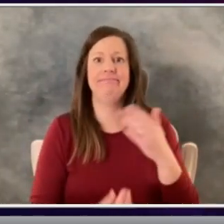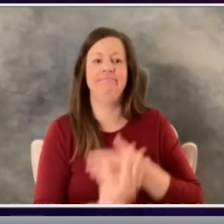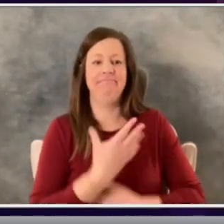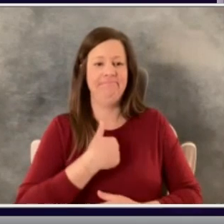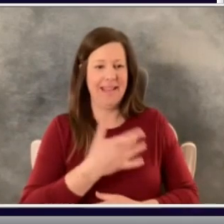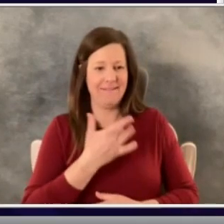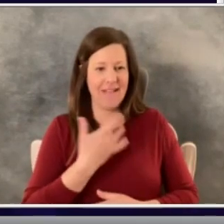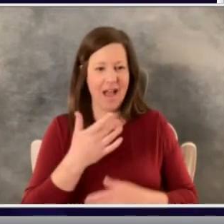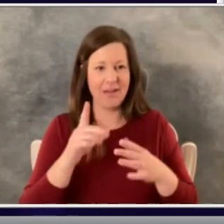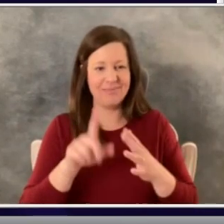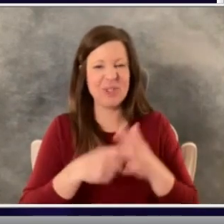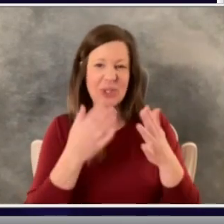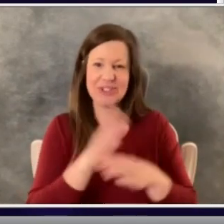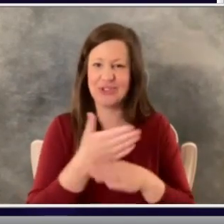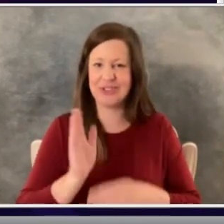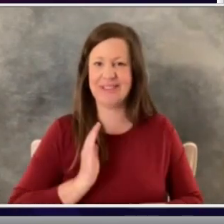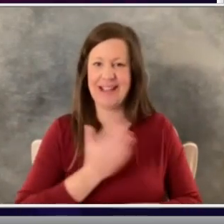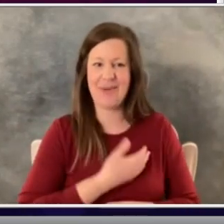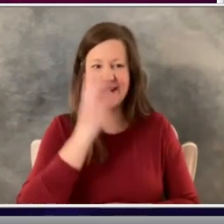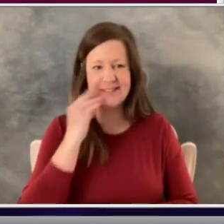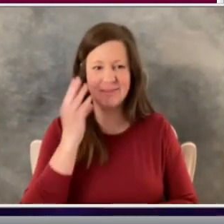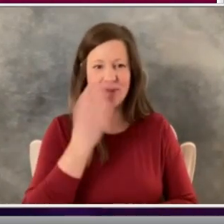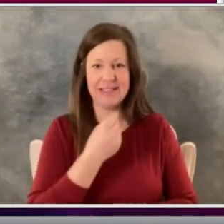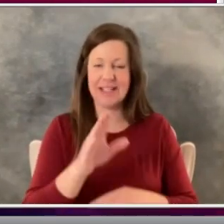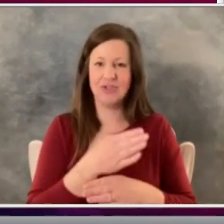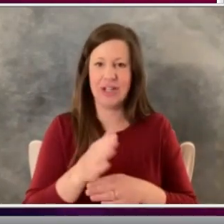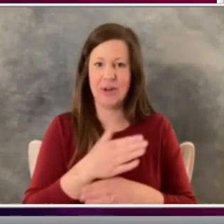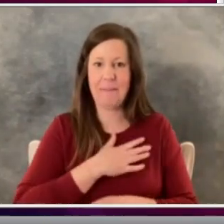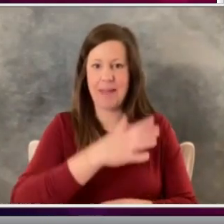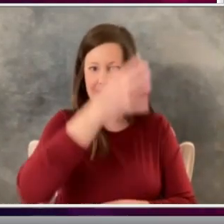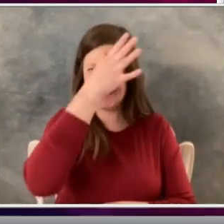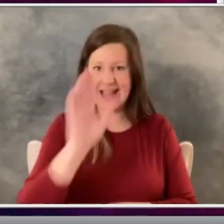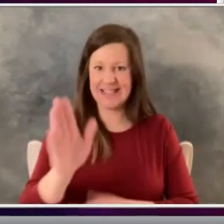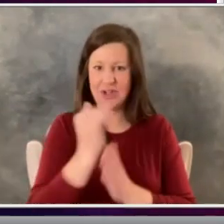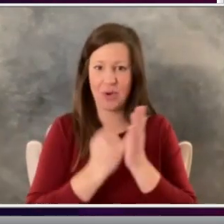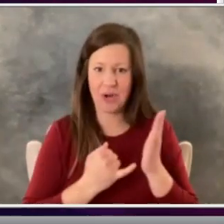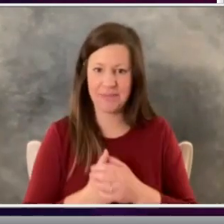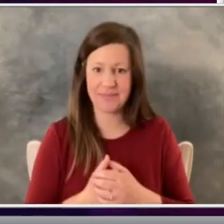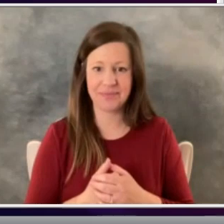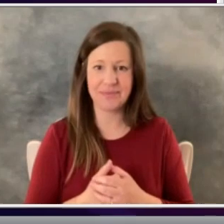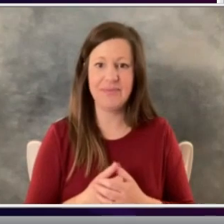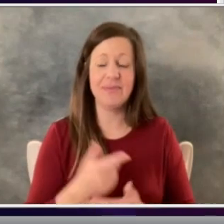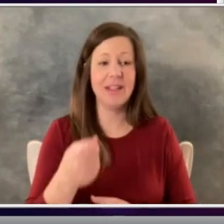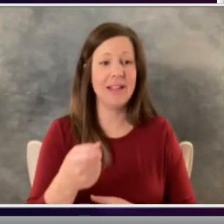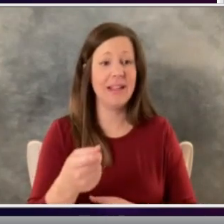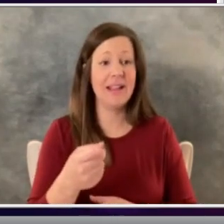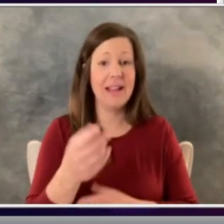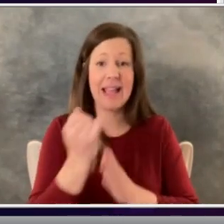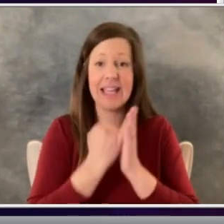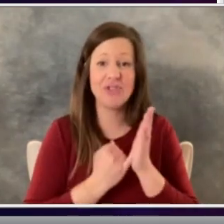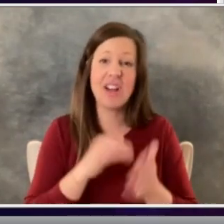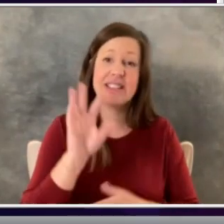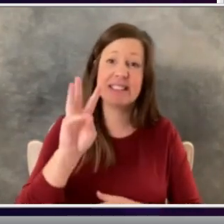our journey and sharing my dad's artwork. The man draws 6 to 10 hours a